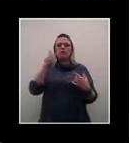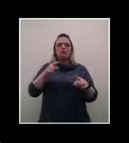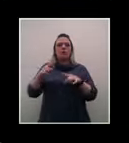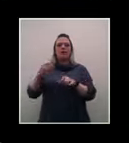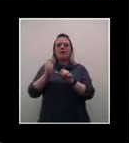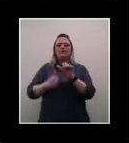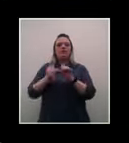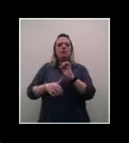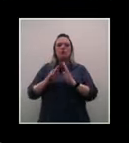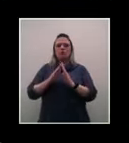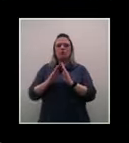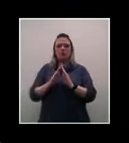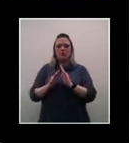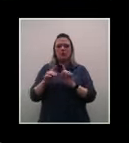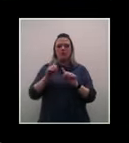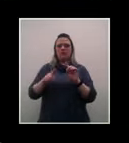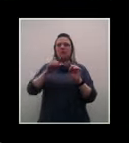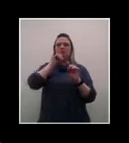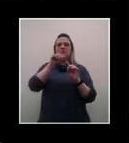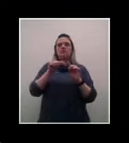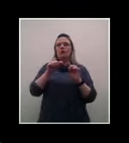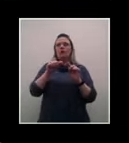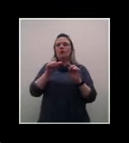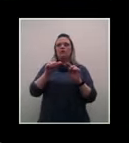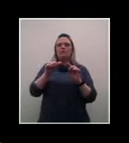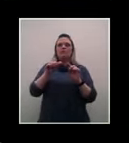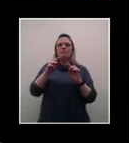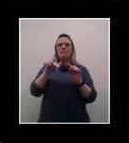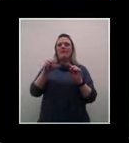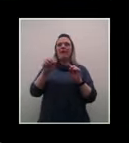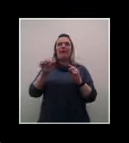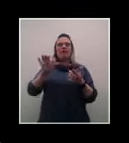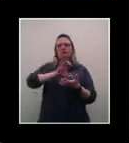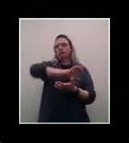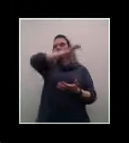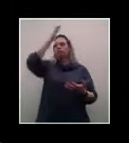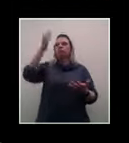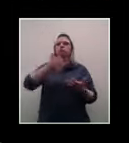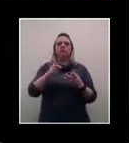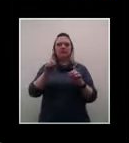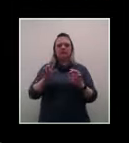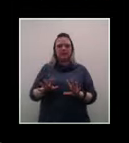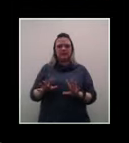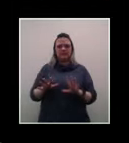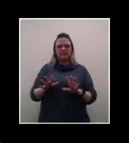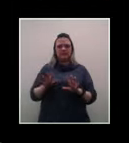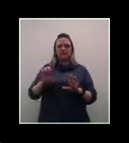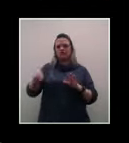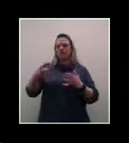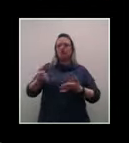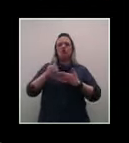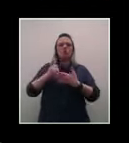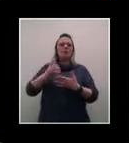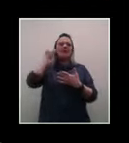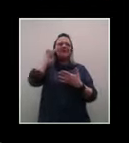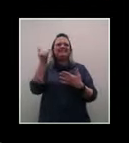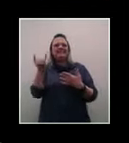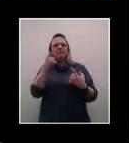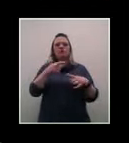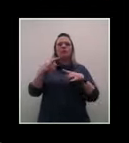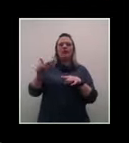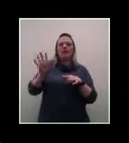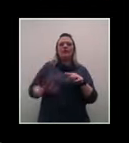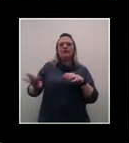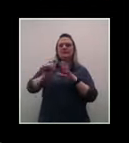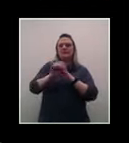each community, but they are not doing mass testing either. And that is to give them an idea of what's going on statewide